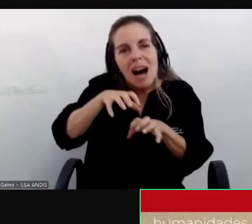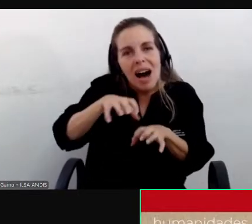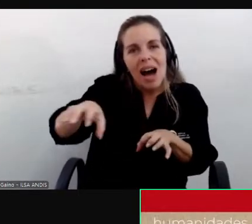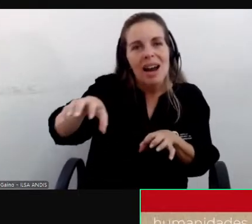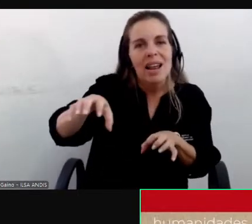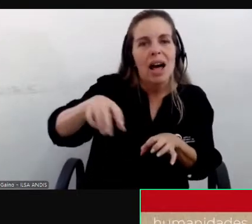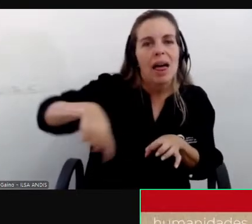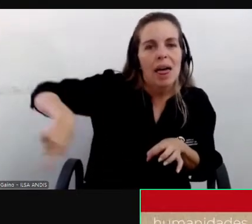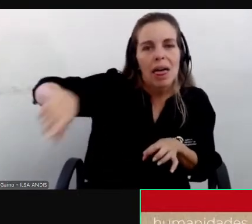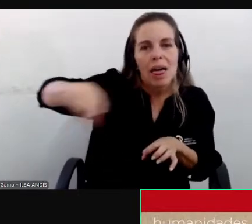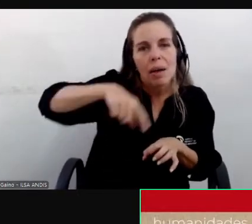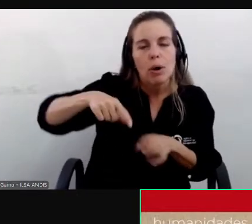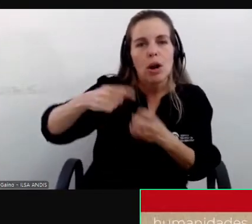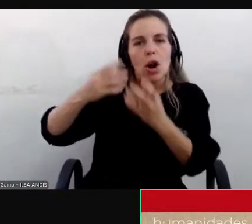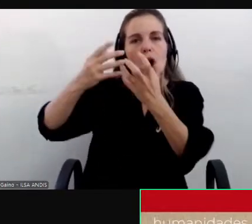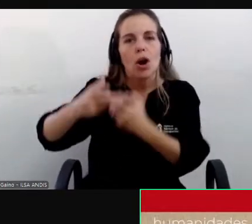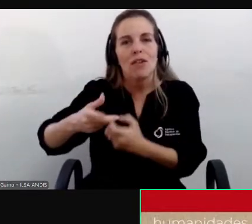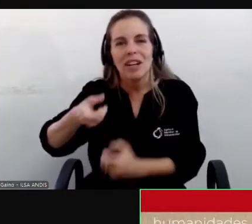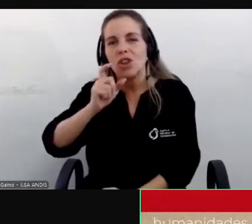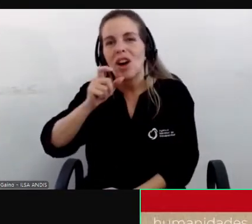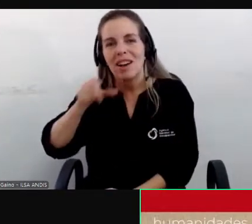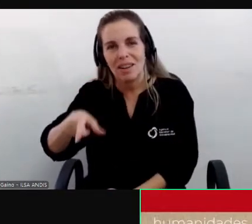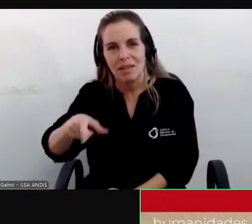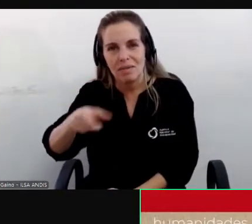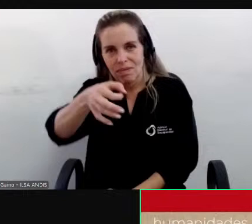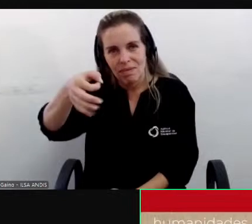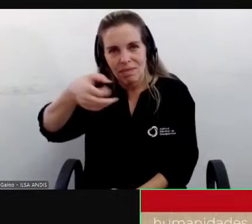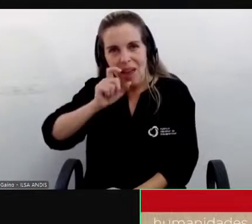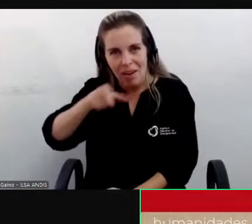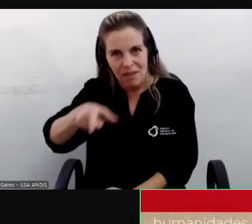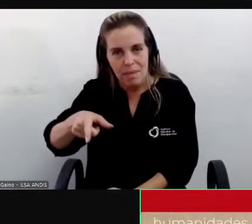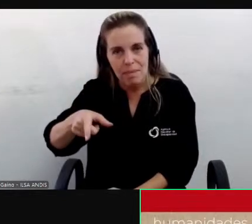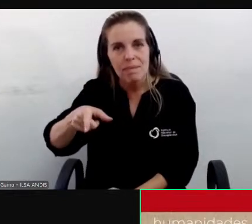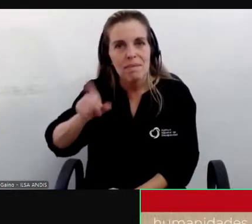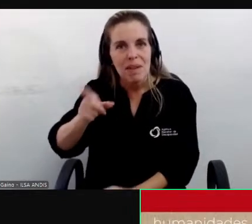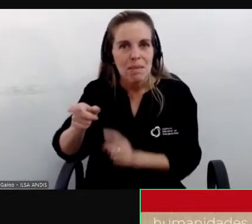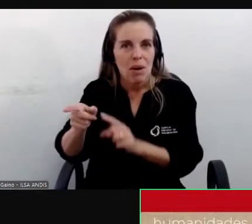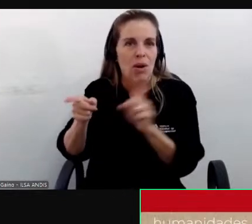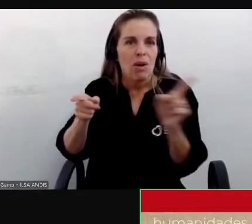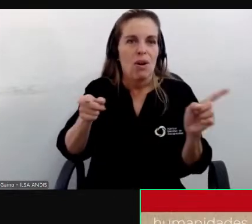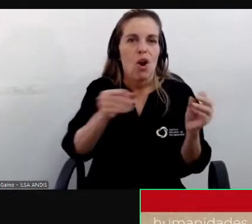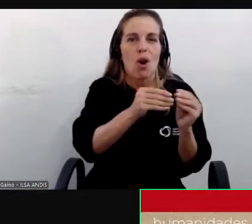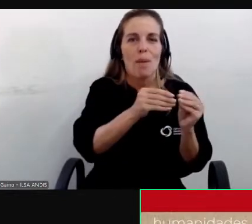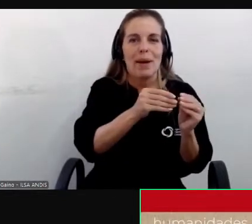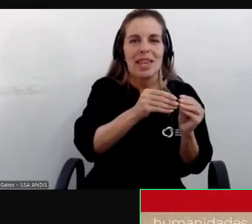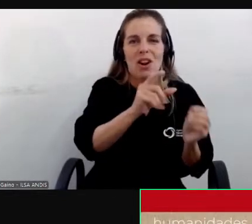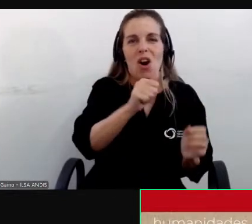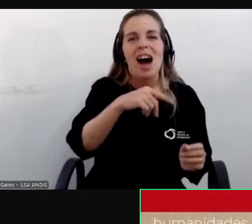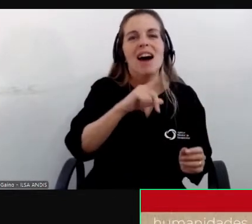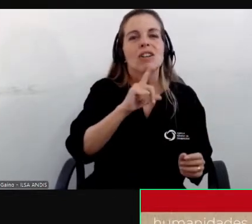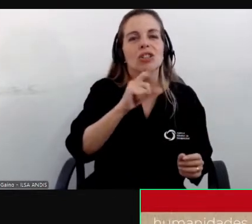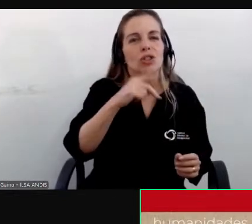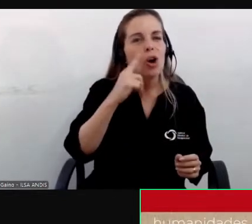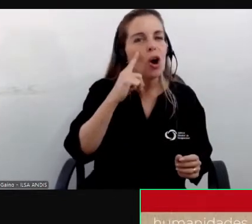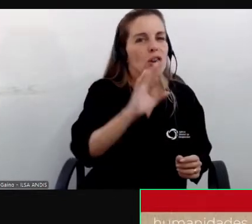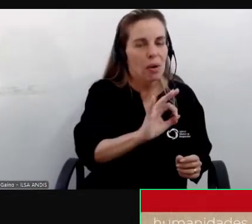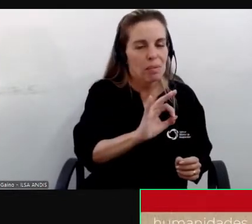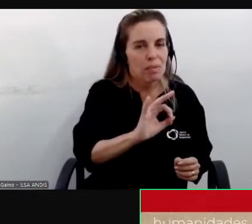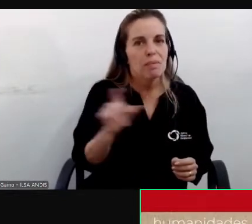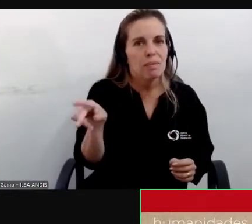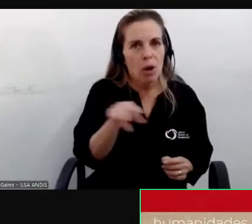We've put a lot of effort on the coffee sector and the coffee field through the